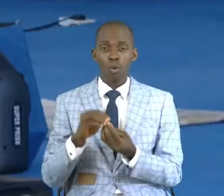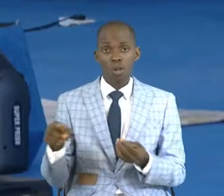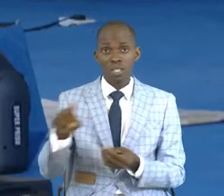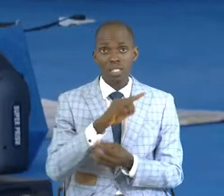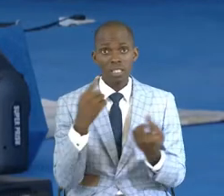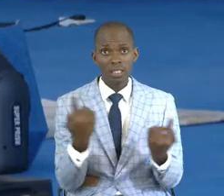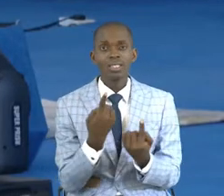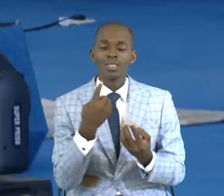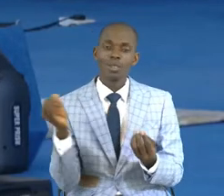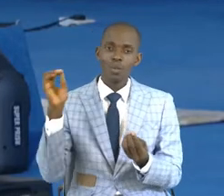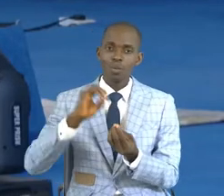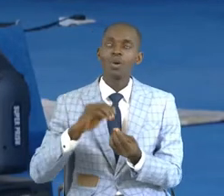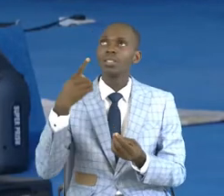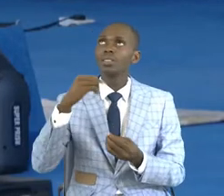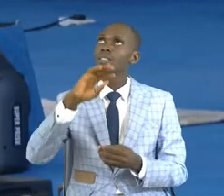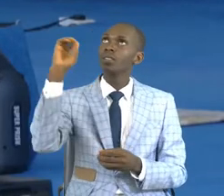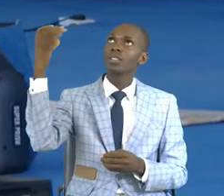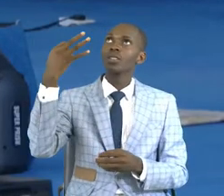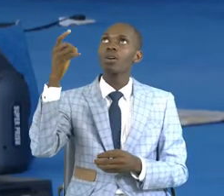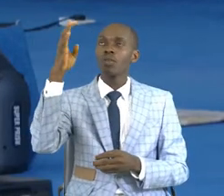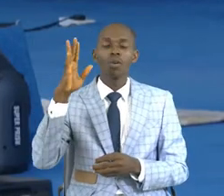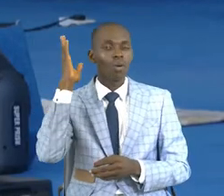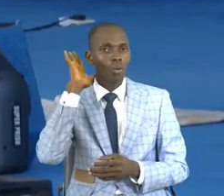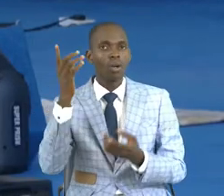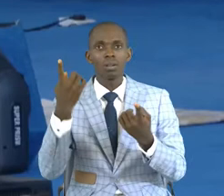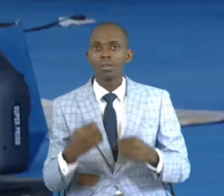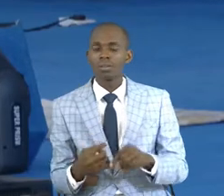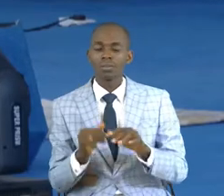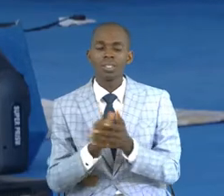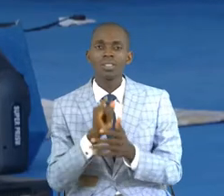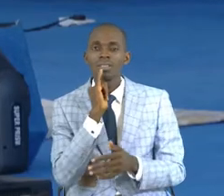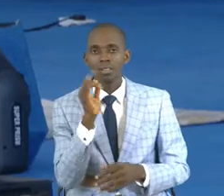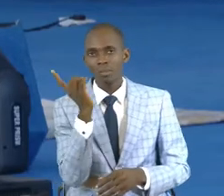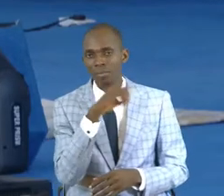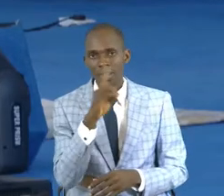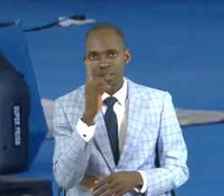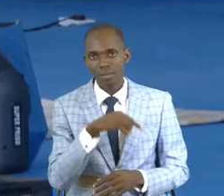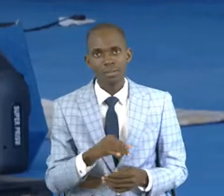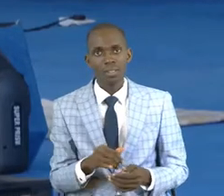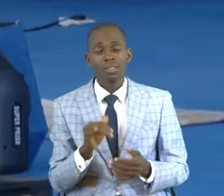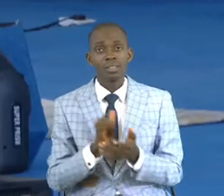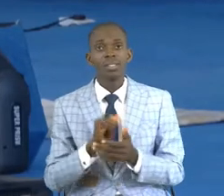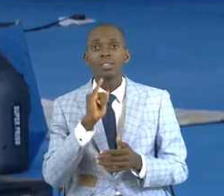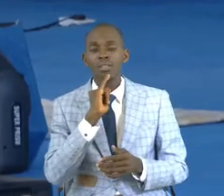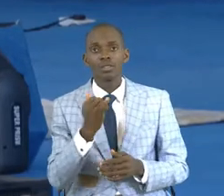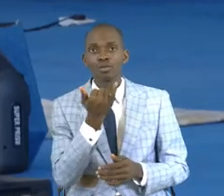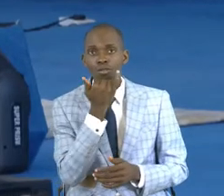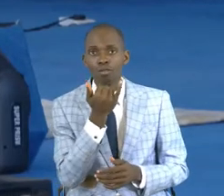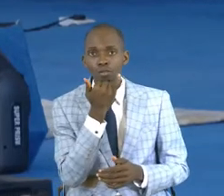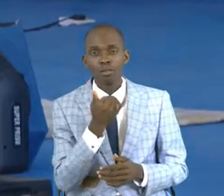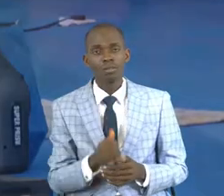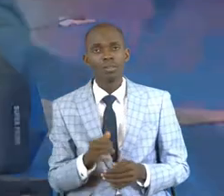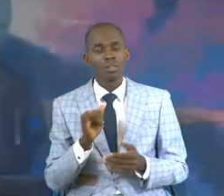grace of God will be manifested. That's erroneous. That's misinterpretation, misplacement